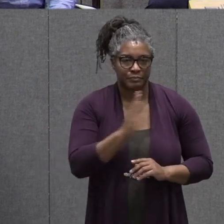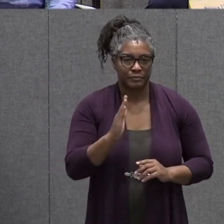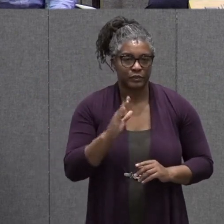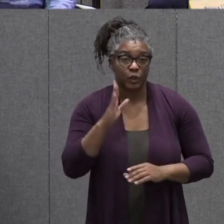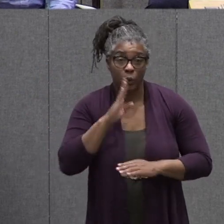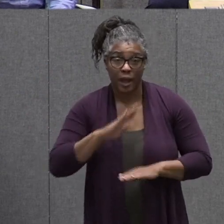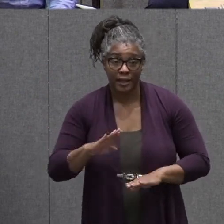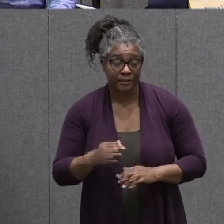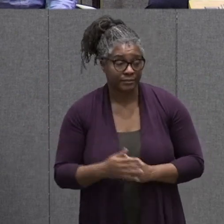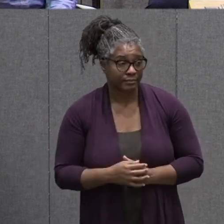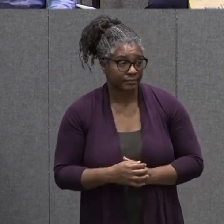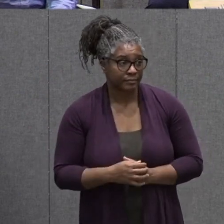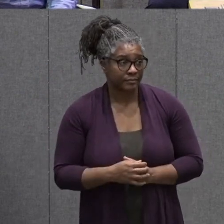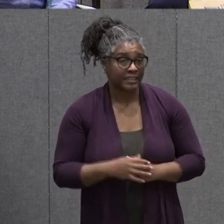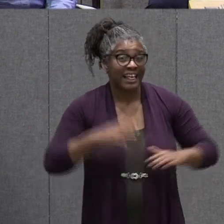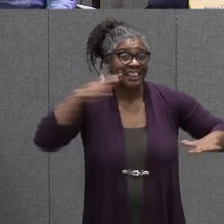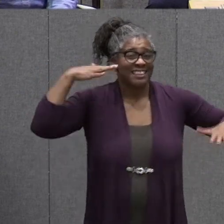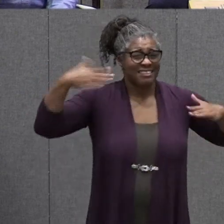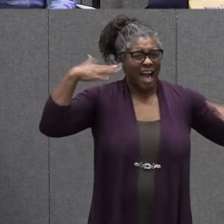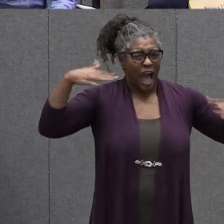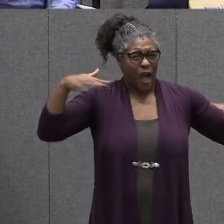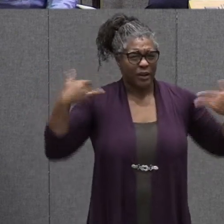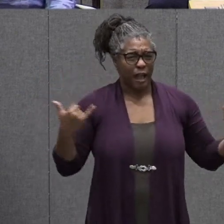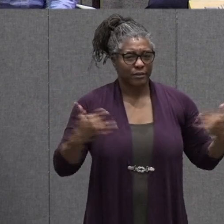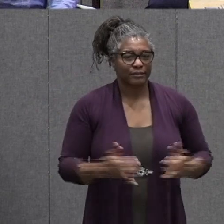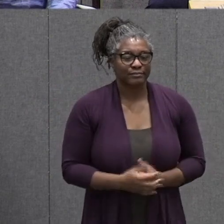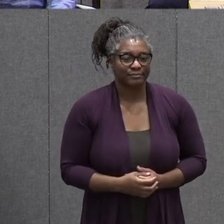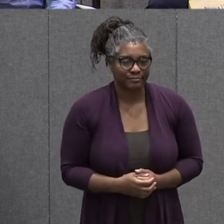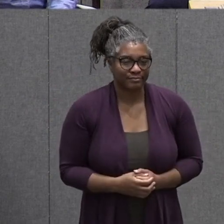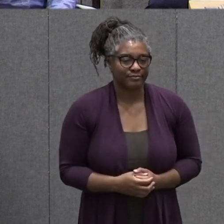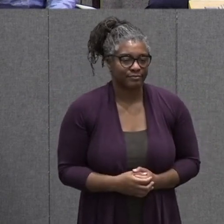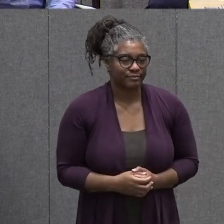I can do the same thing and play it really loud.